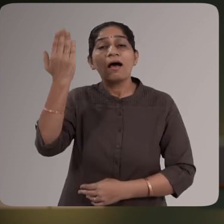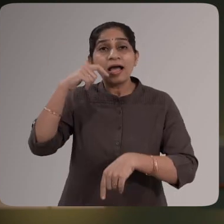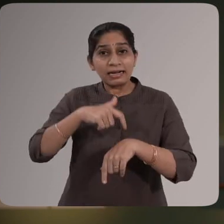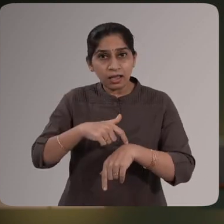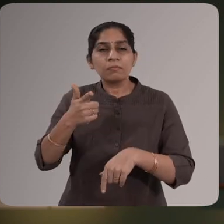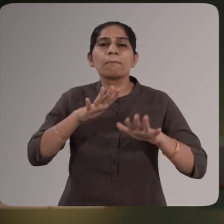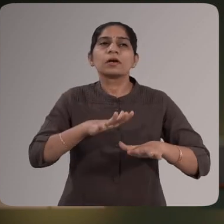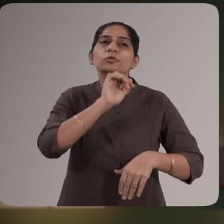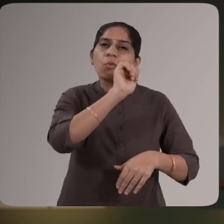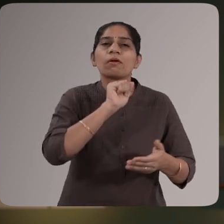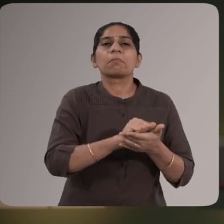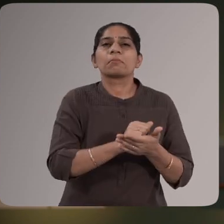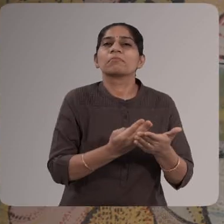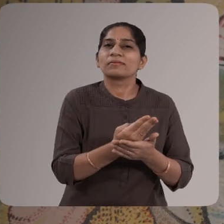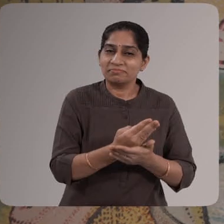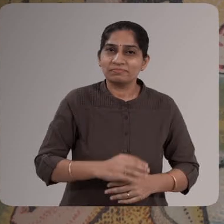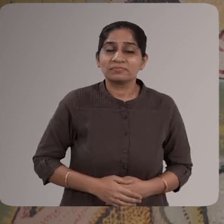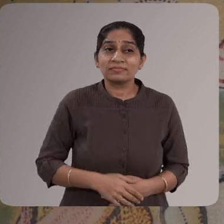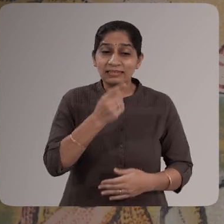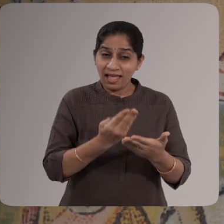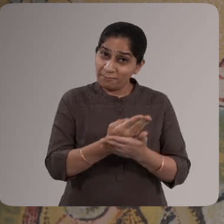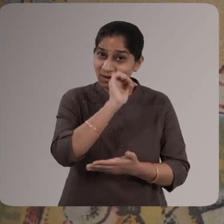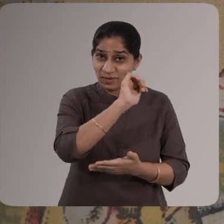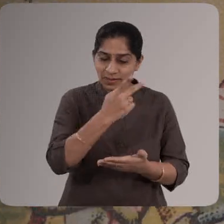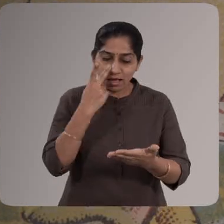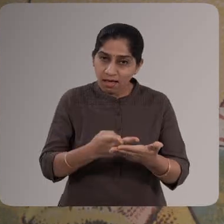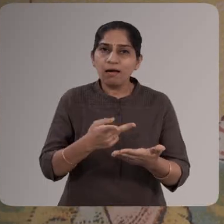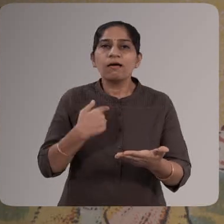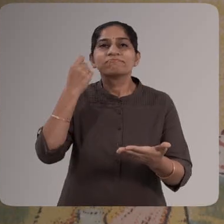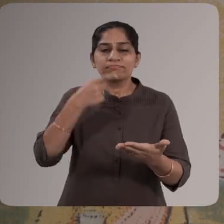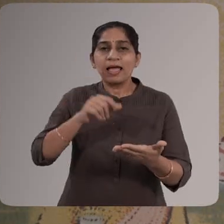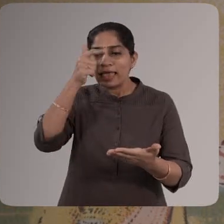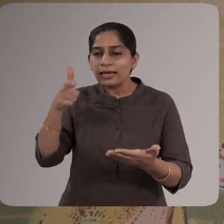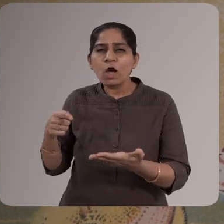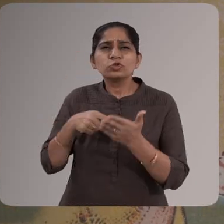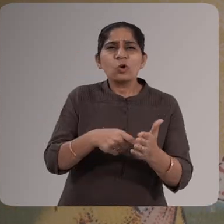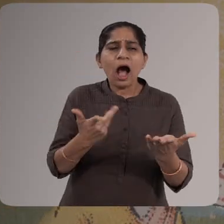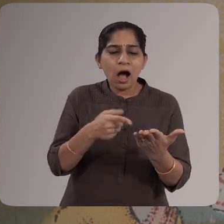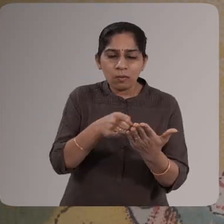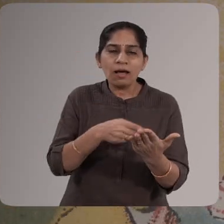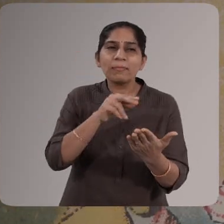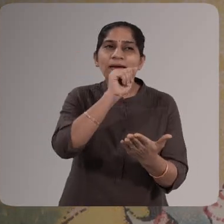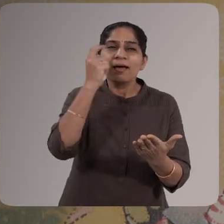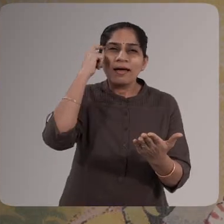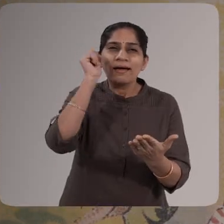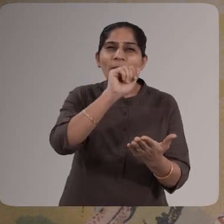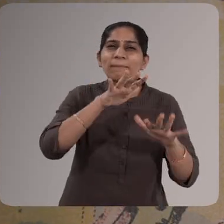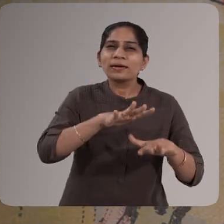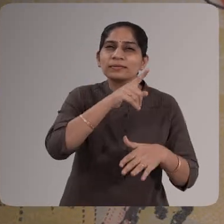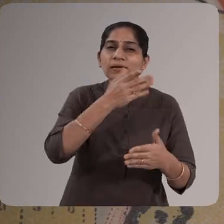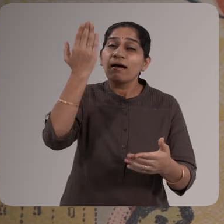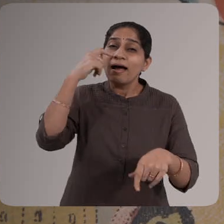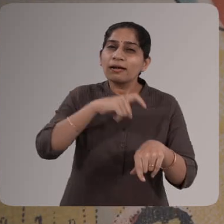were designed and printed in Britain. The depiction of India and Indians is definitely a reflection of the